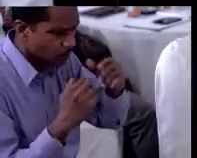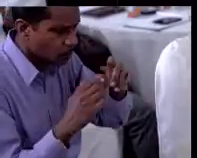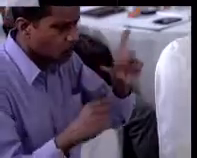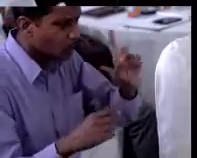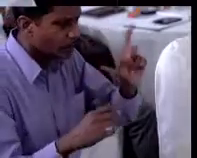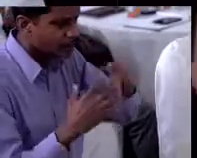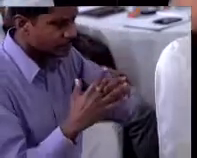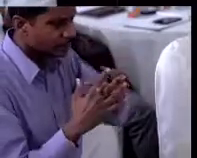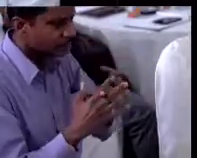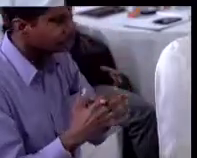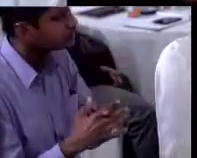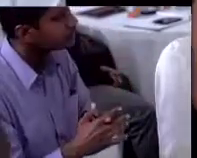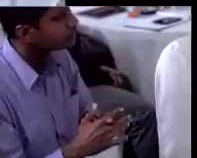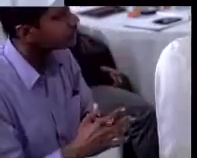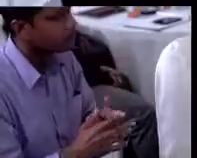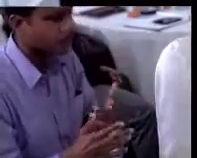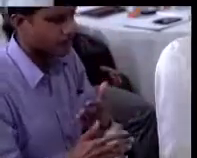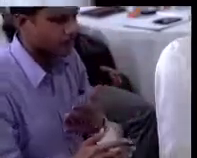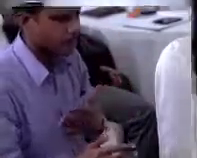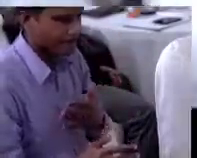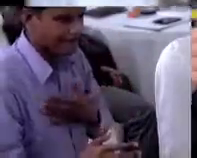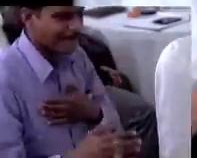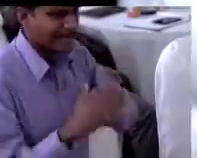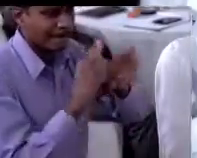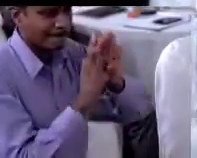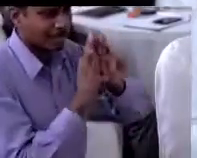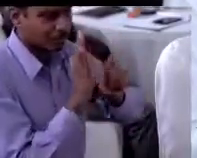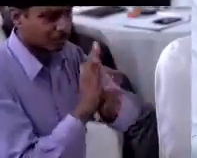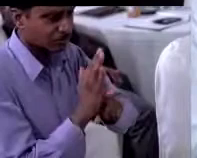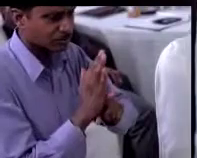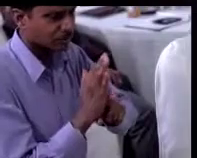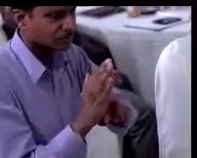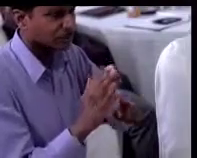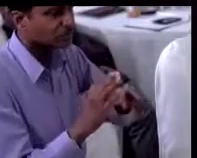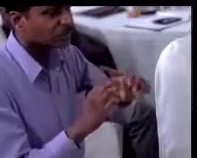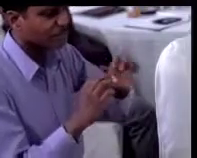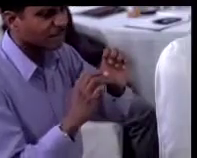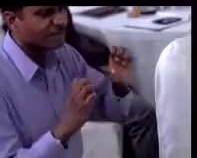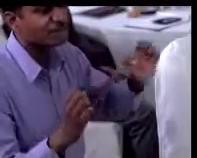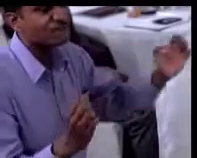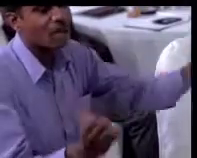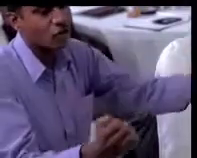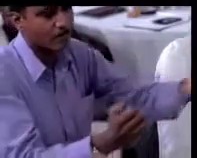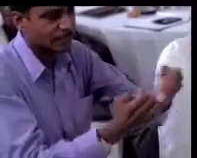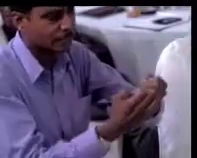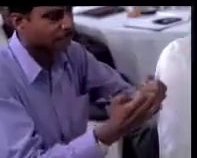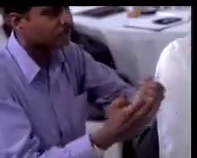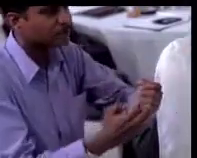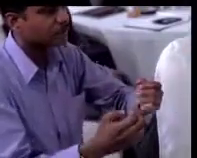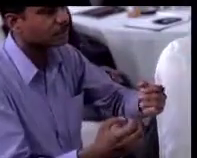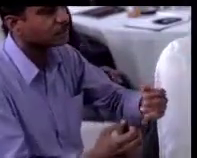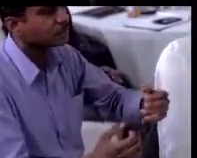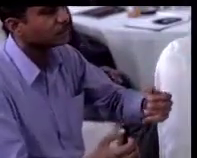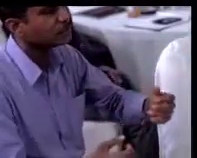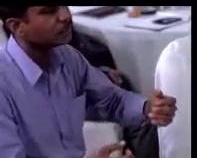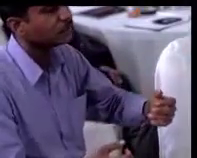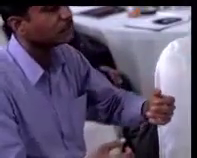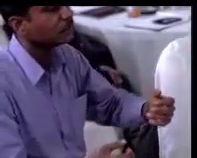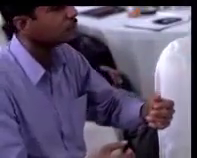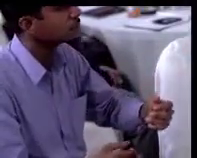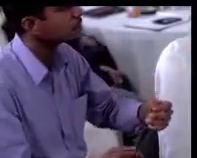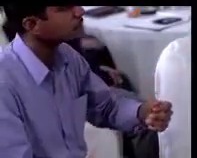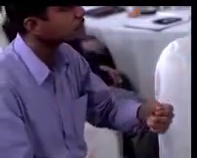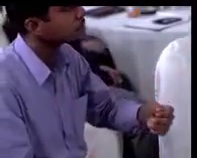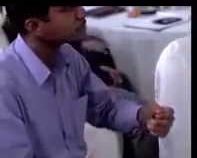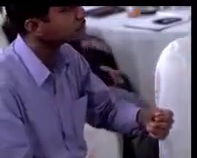to start on this one because, like I said earlier, my background is actually in environmental and natural resource management. I did another degree